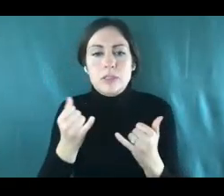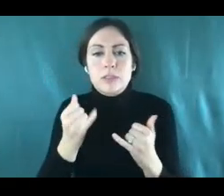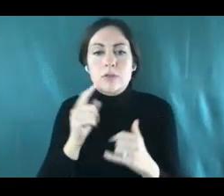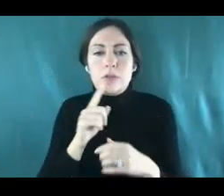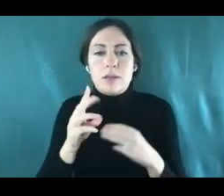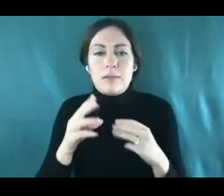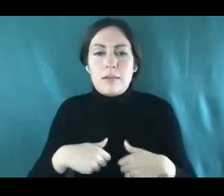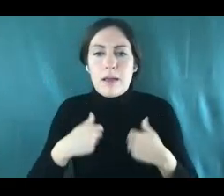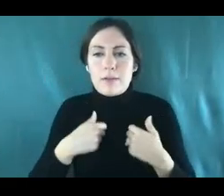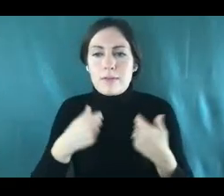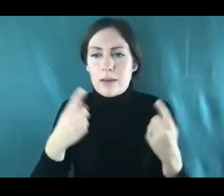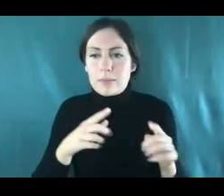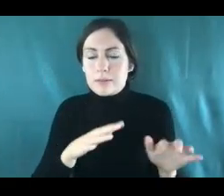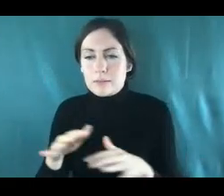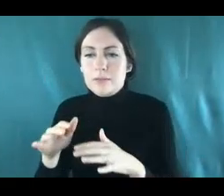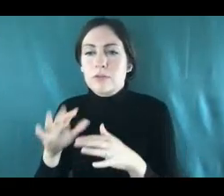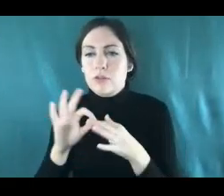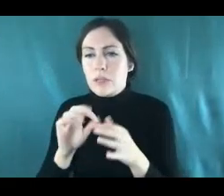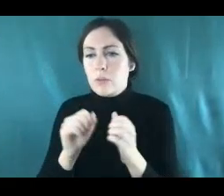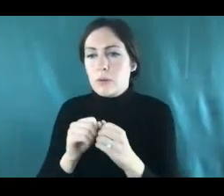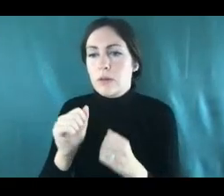Thank you so much, Dr. Reyes.